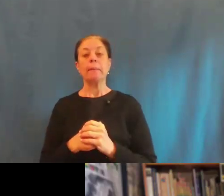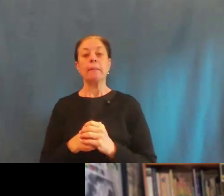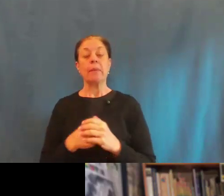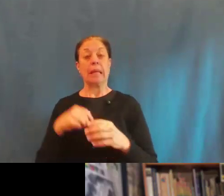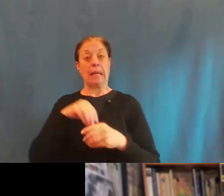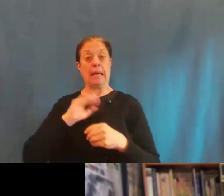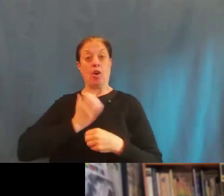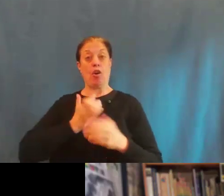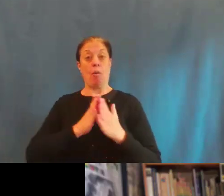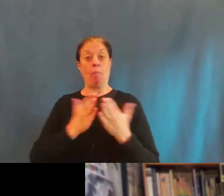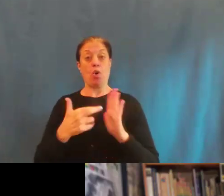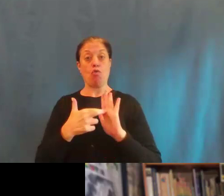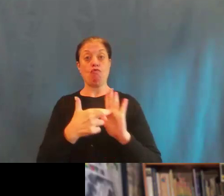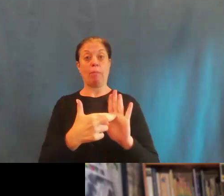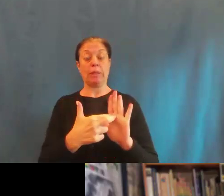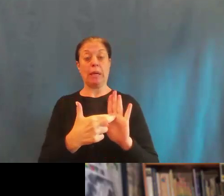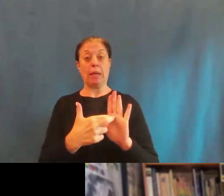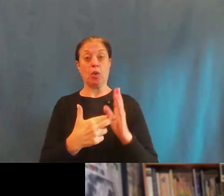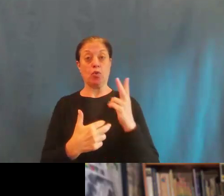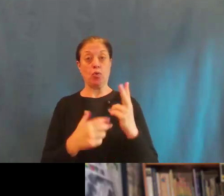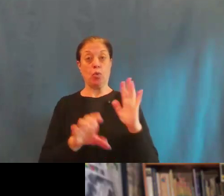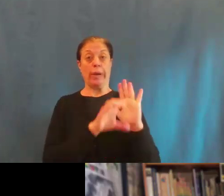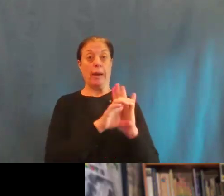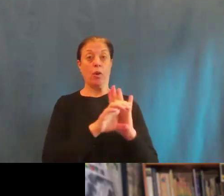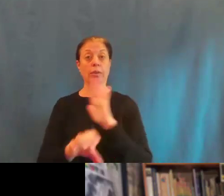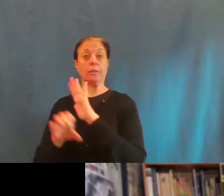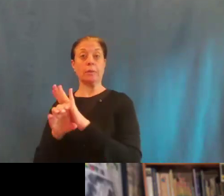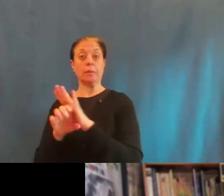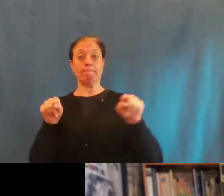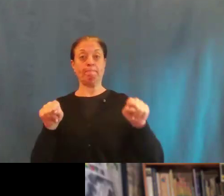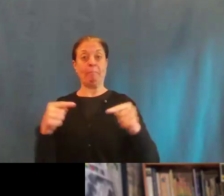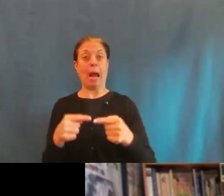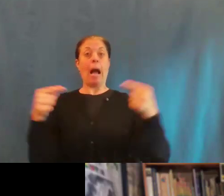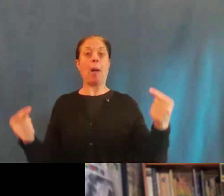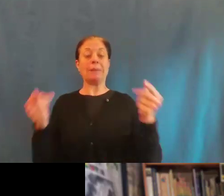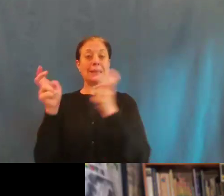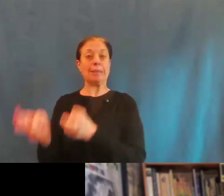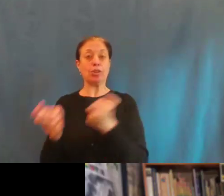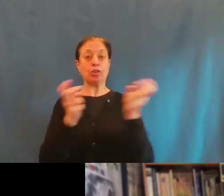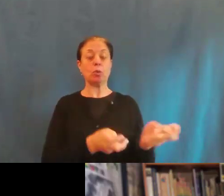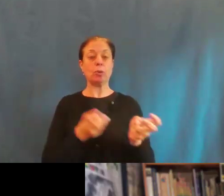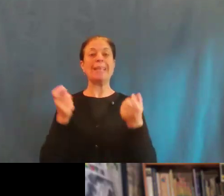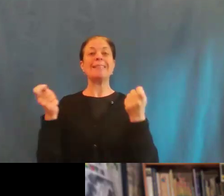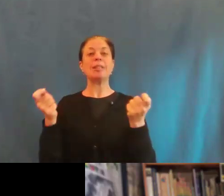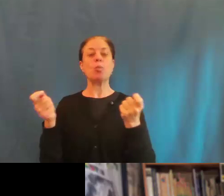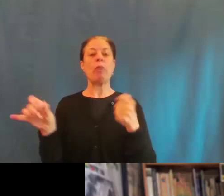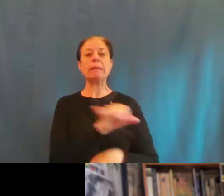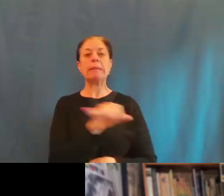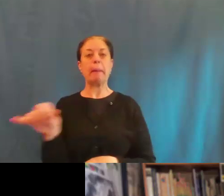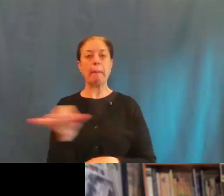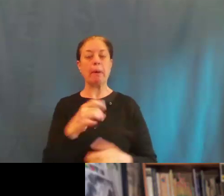in our book, representing that with these two characters who kind of having the opposite issues, dealing with the